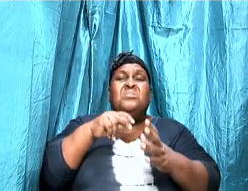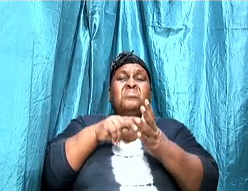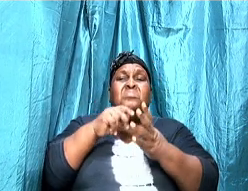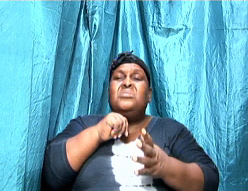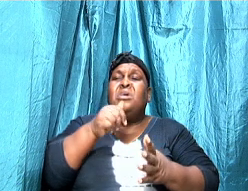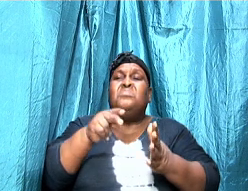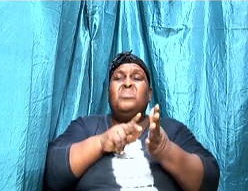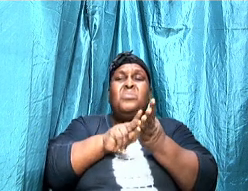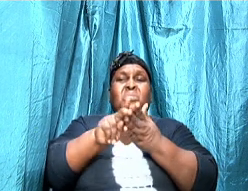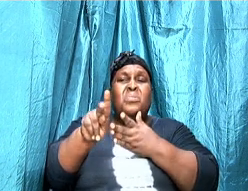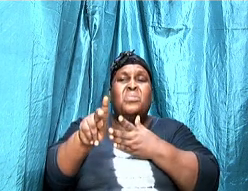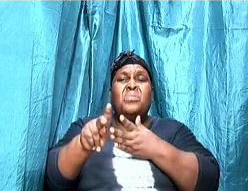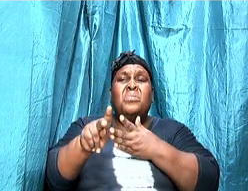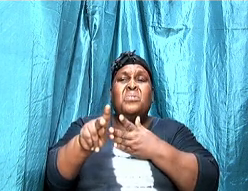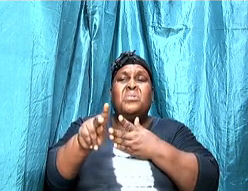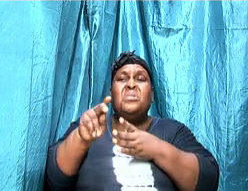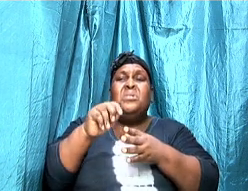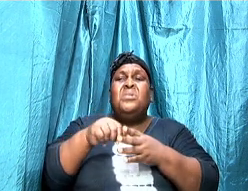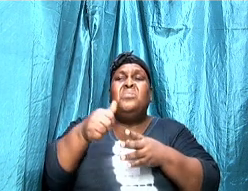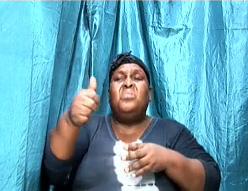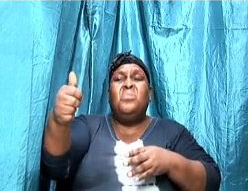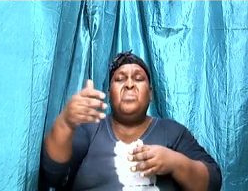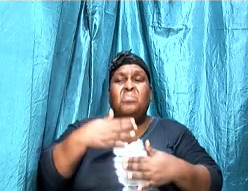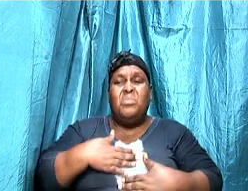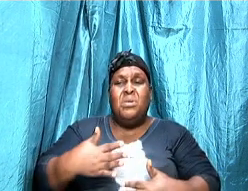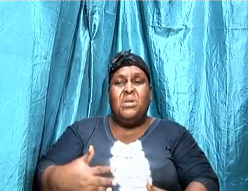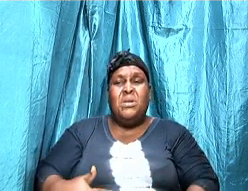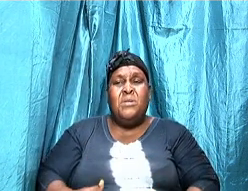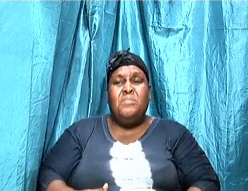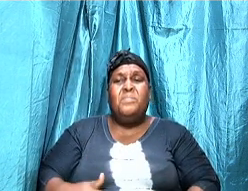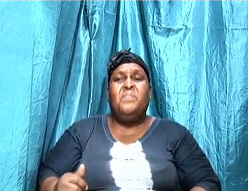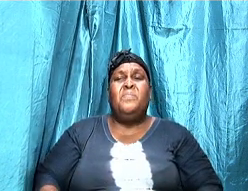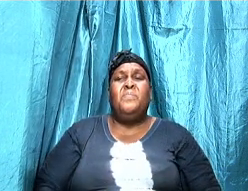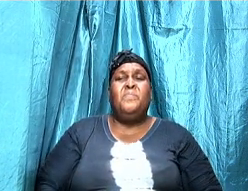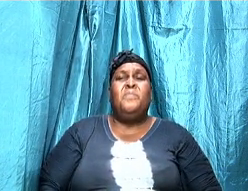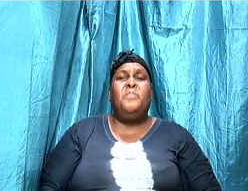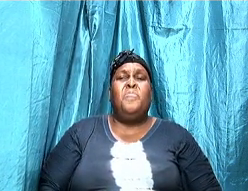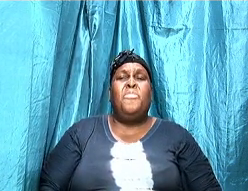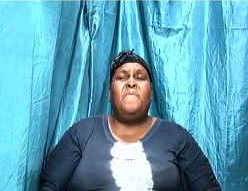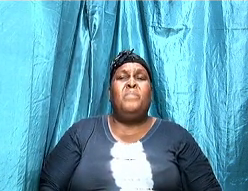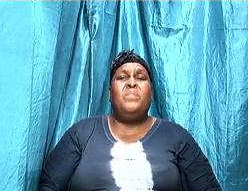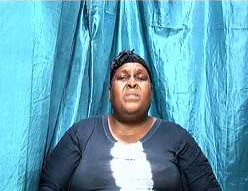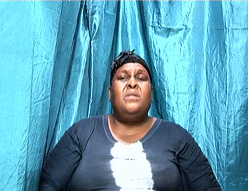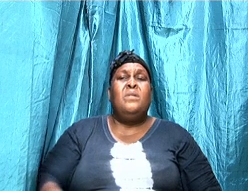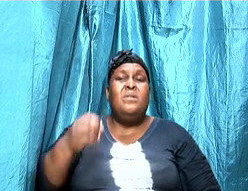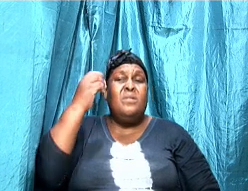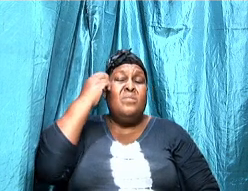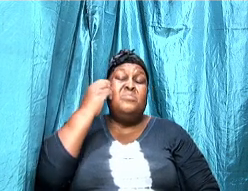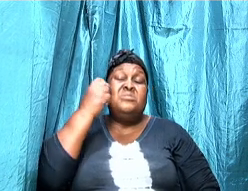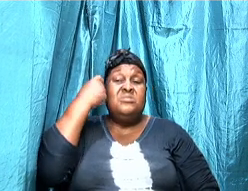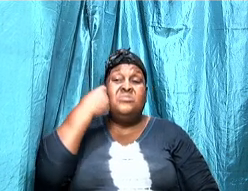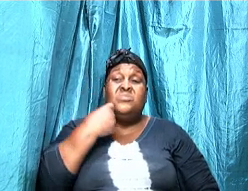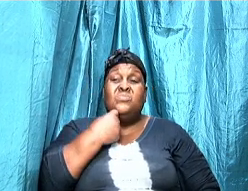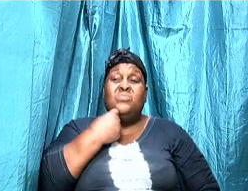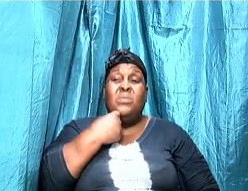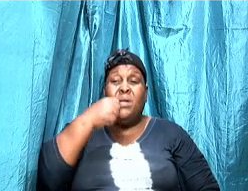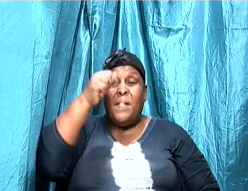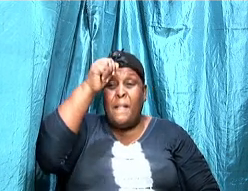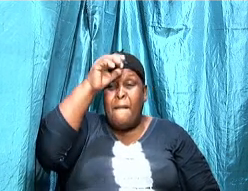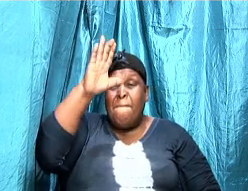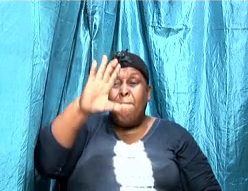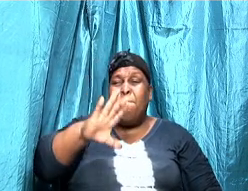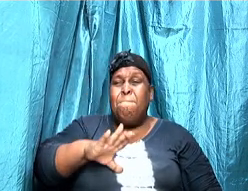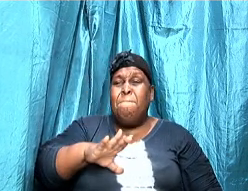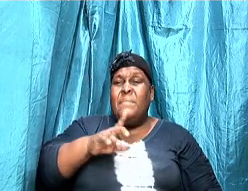then progressed to, as the scripture speaks about, homosexuality. Because men persisted in